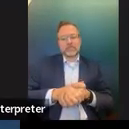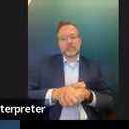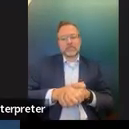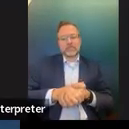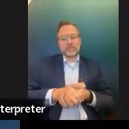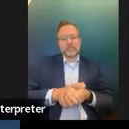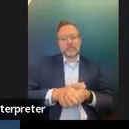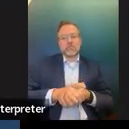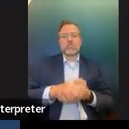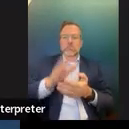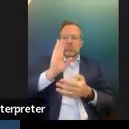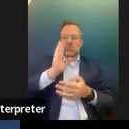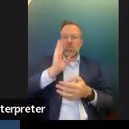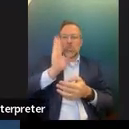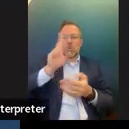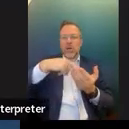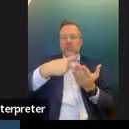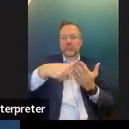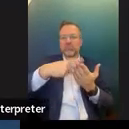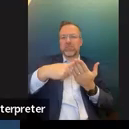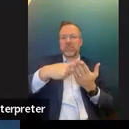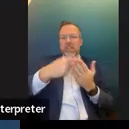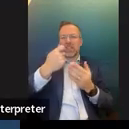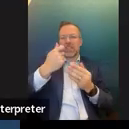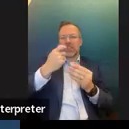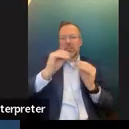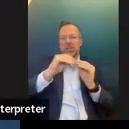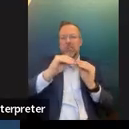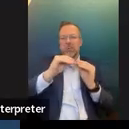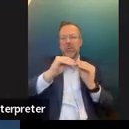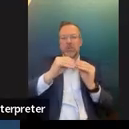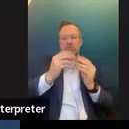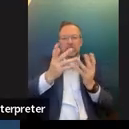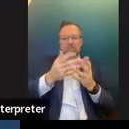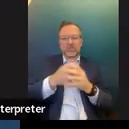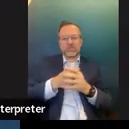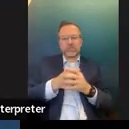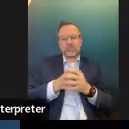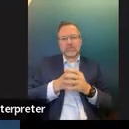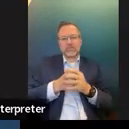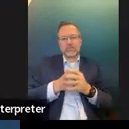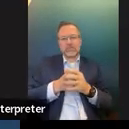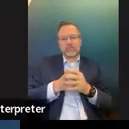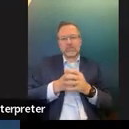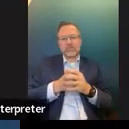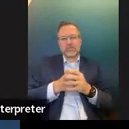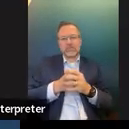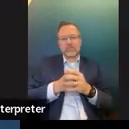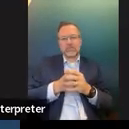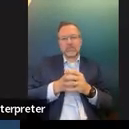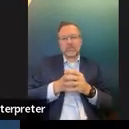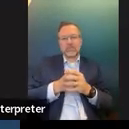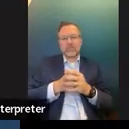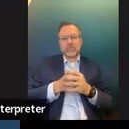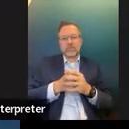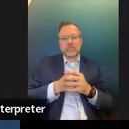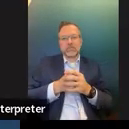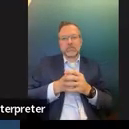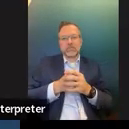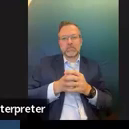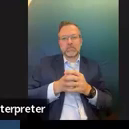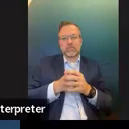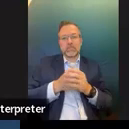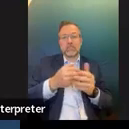We will talk a little bit more about this as we go through. I'm going to start